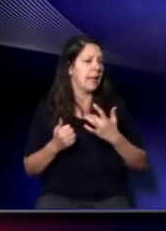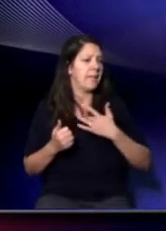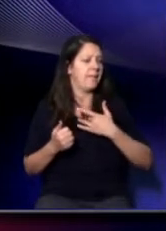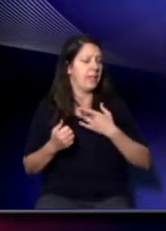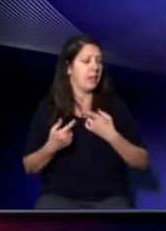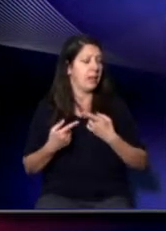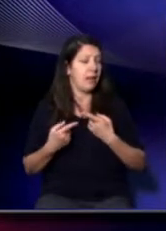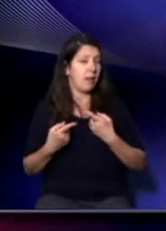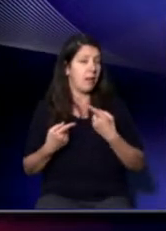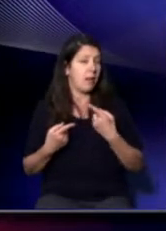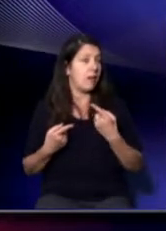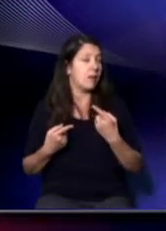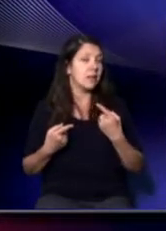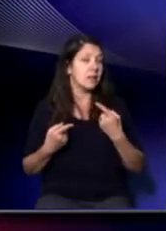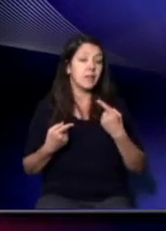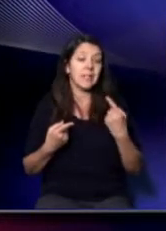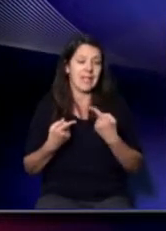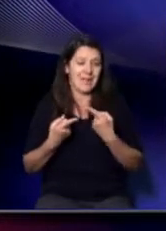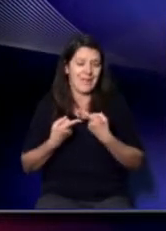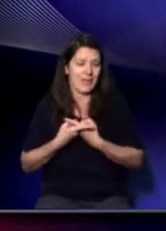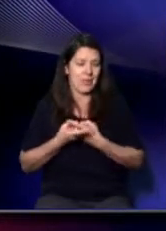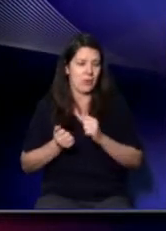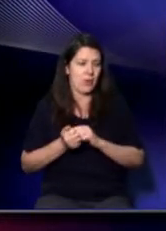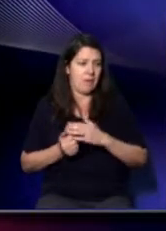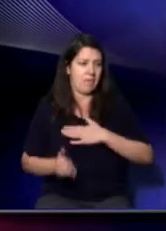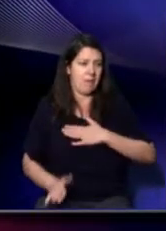there may be